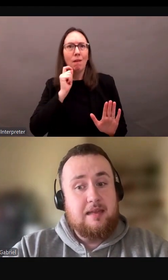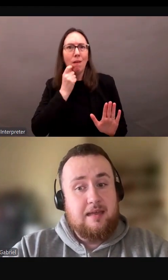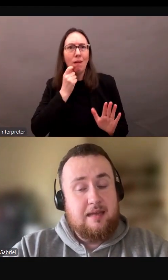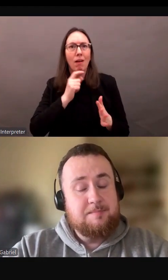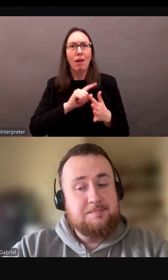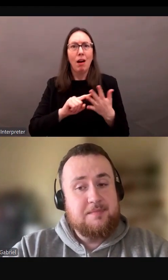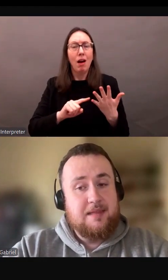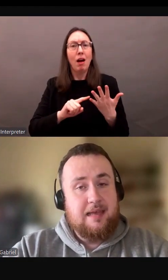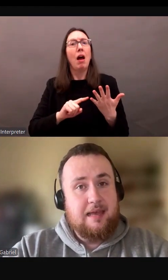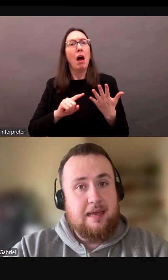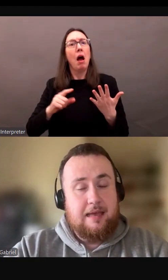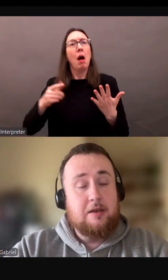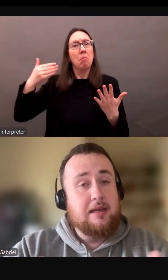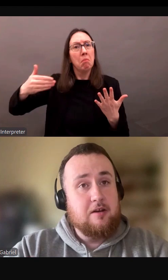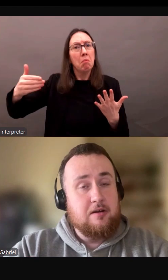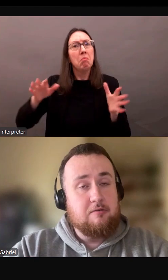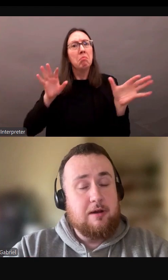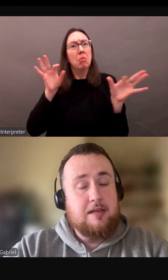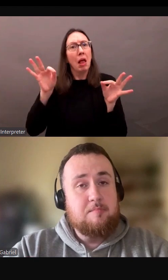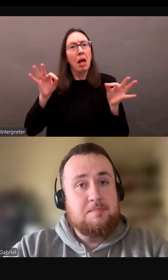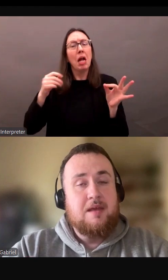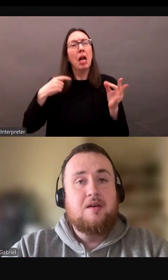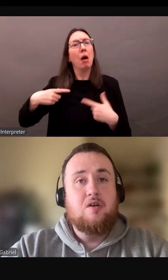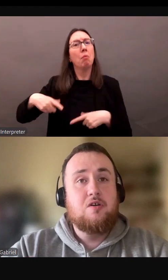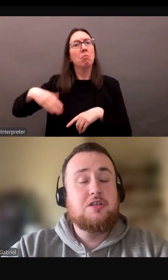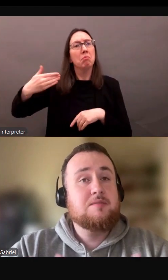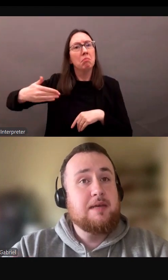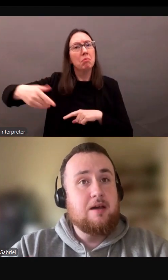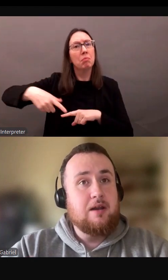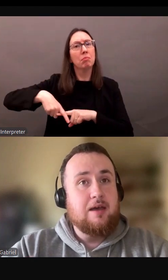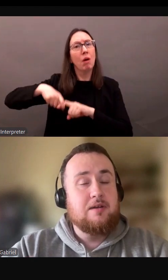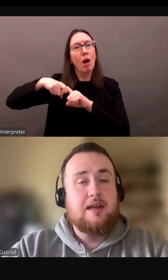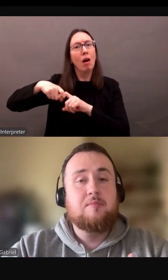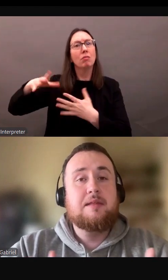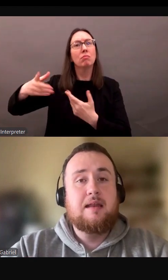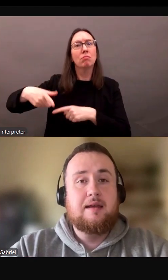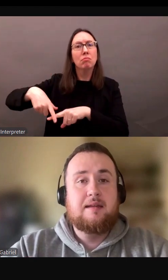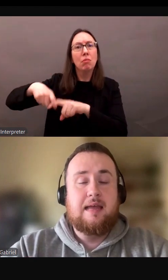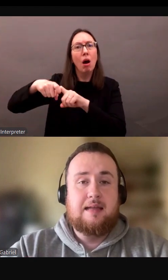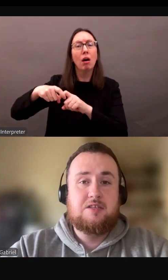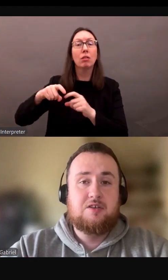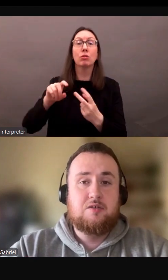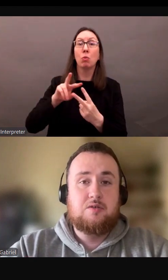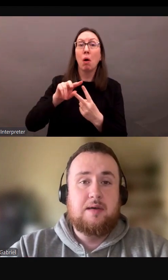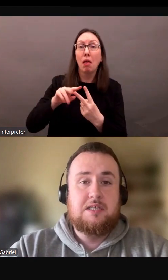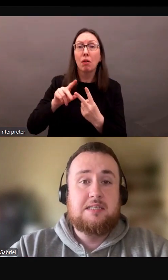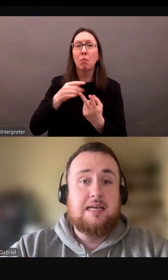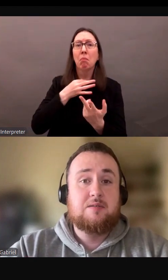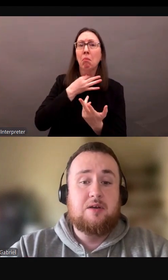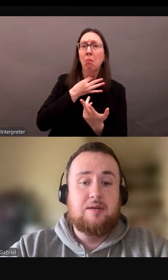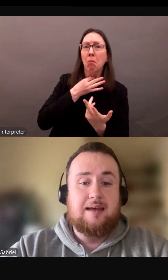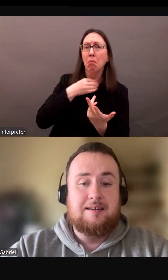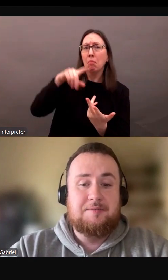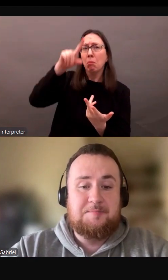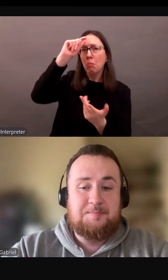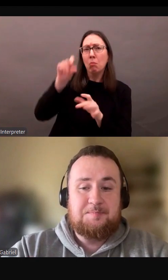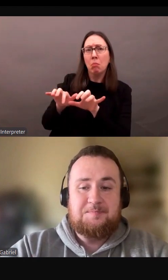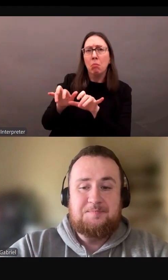them you can either write them or just speak out loud, and I'll be delighted to answer those questions as we go